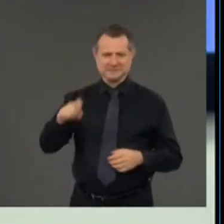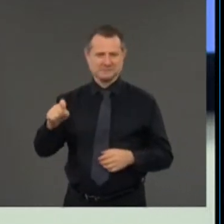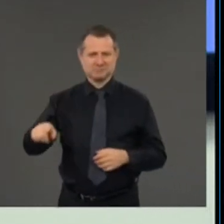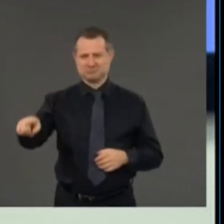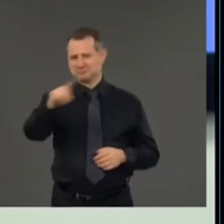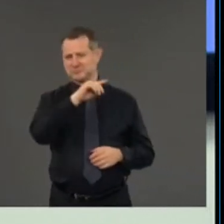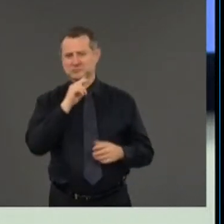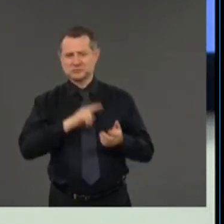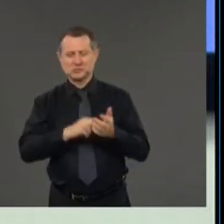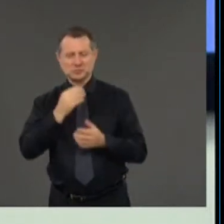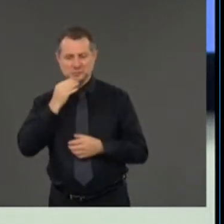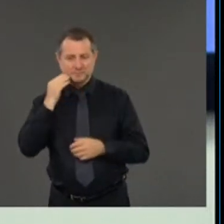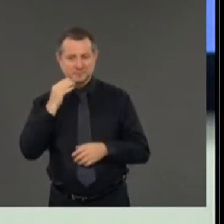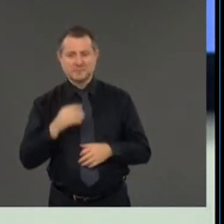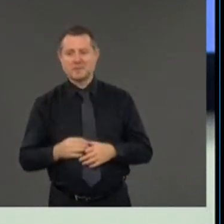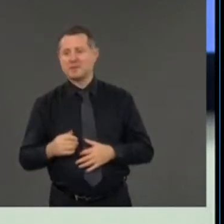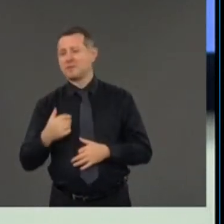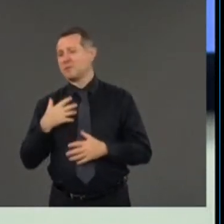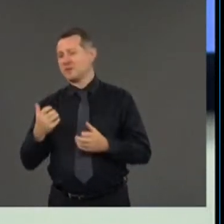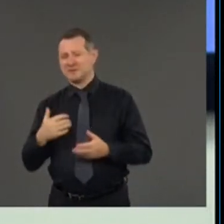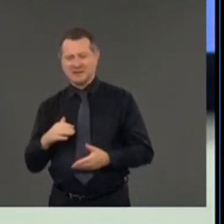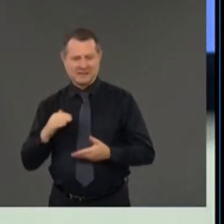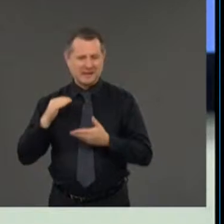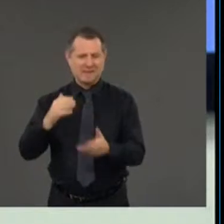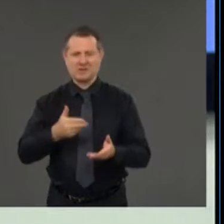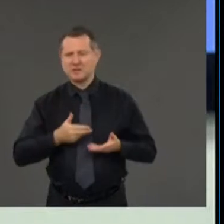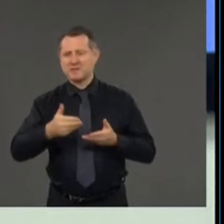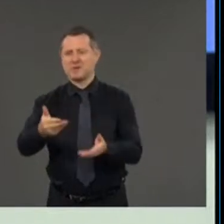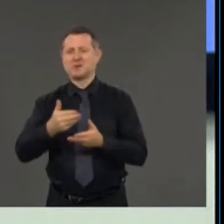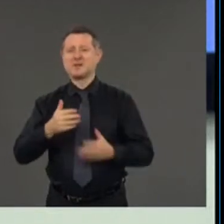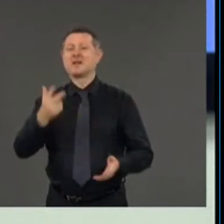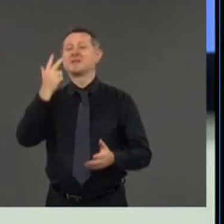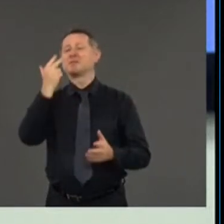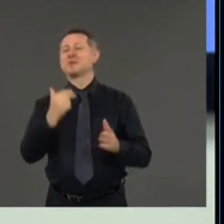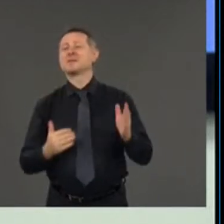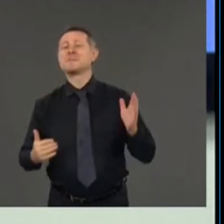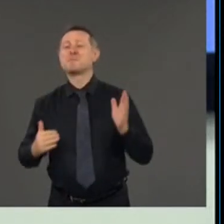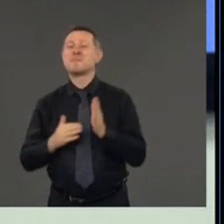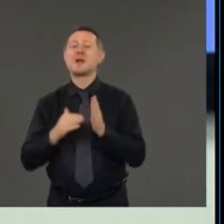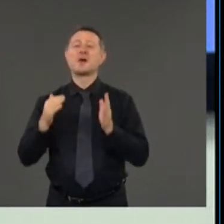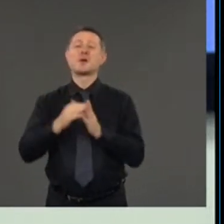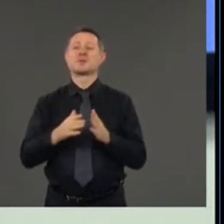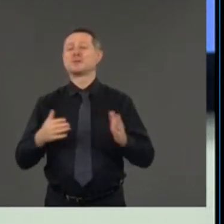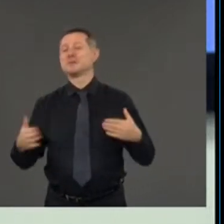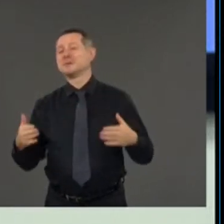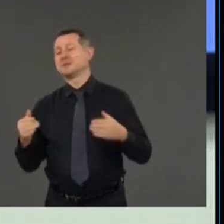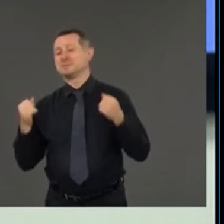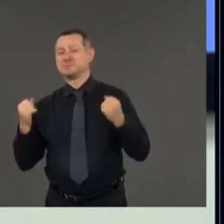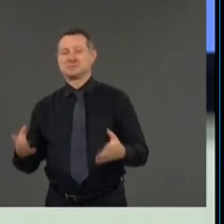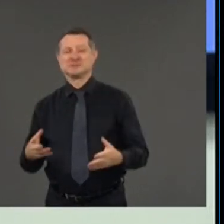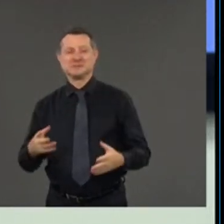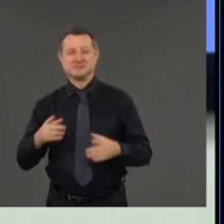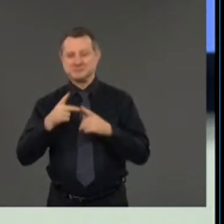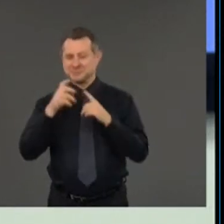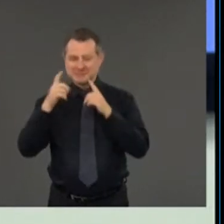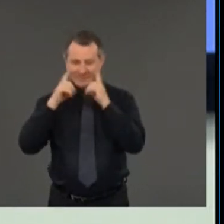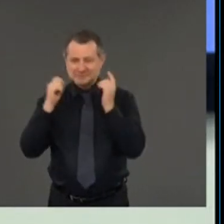have delivered over now 13 million PPE to